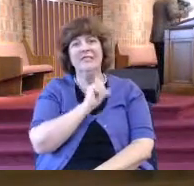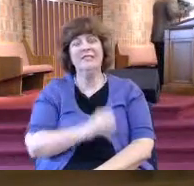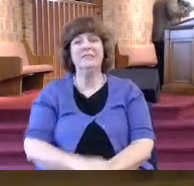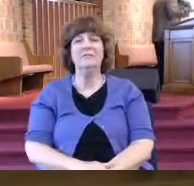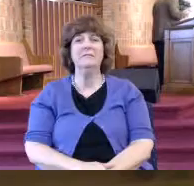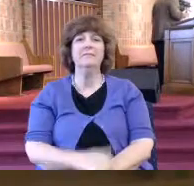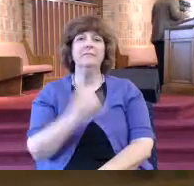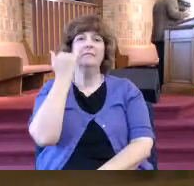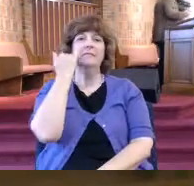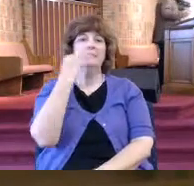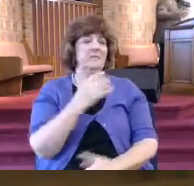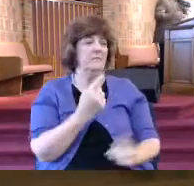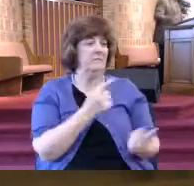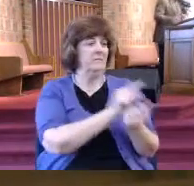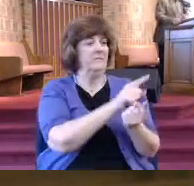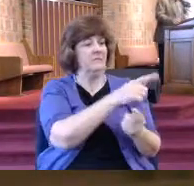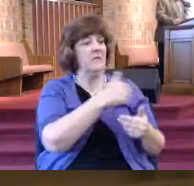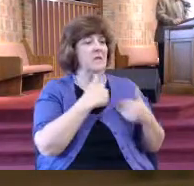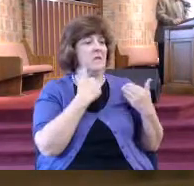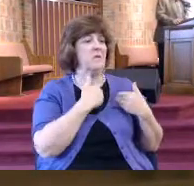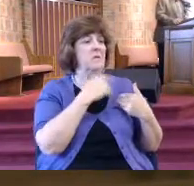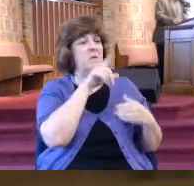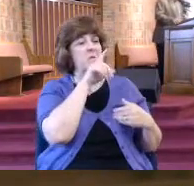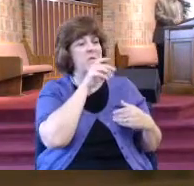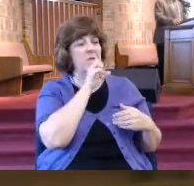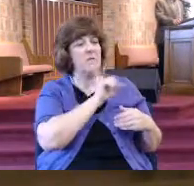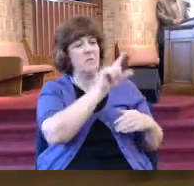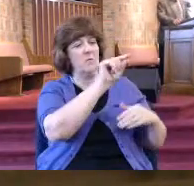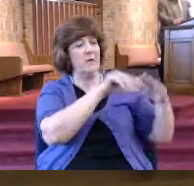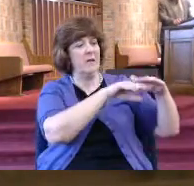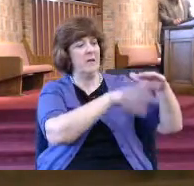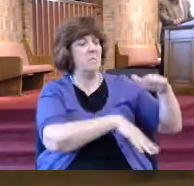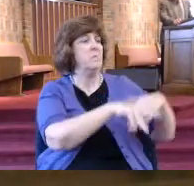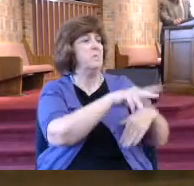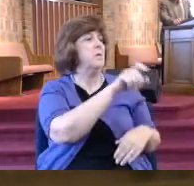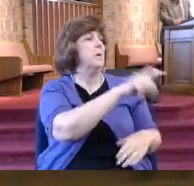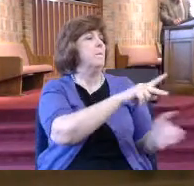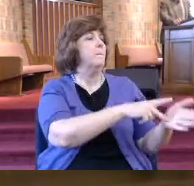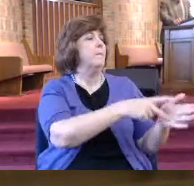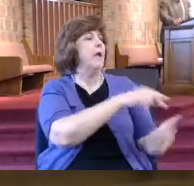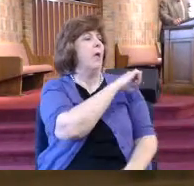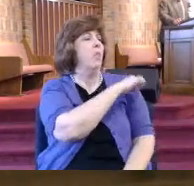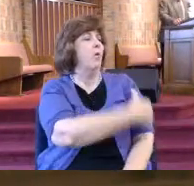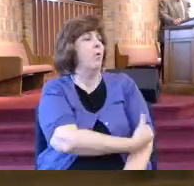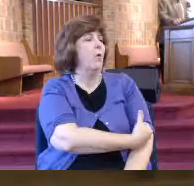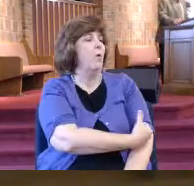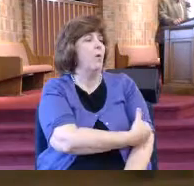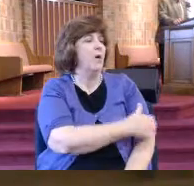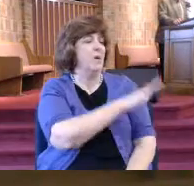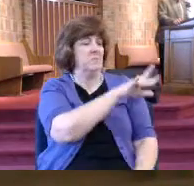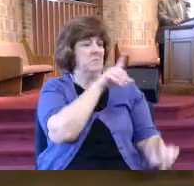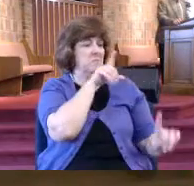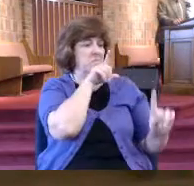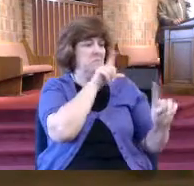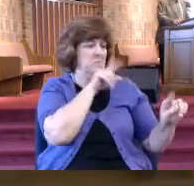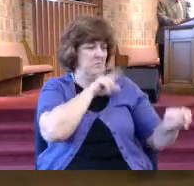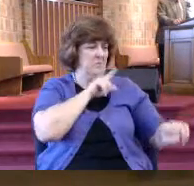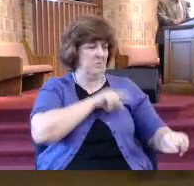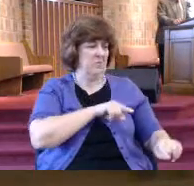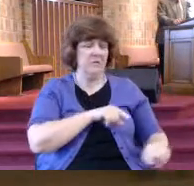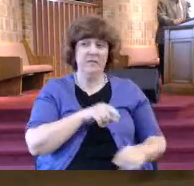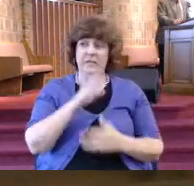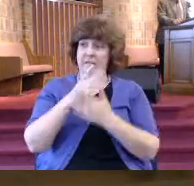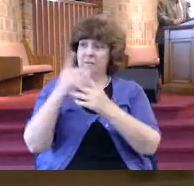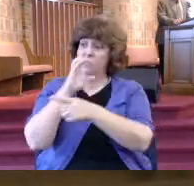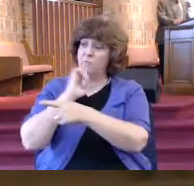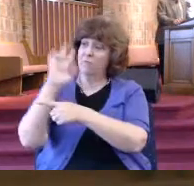someone who's under 20 about what authority means to them, you're going to get a very different answer than if you talk to someone who is in their